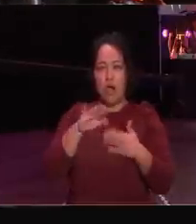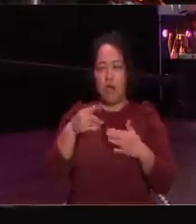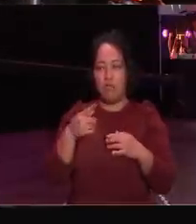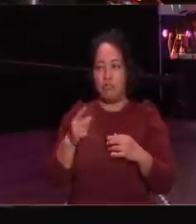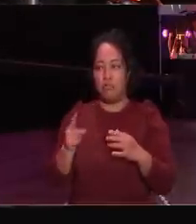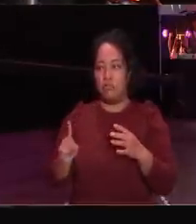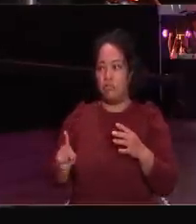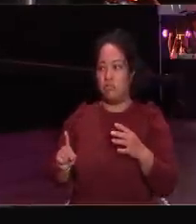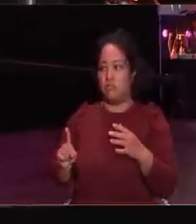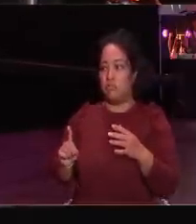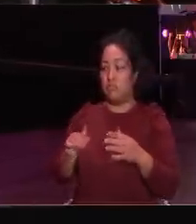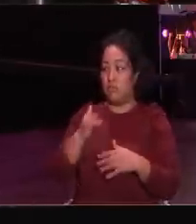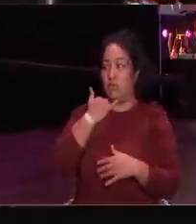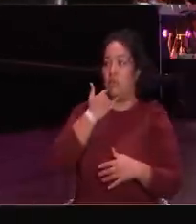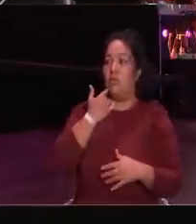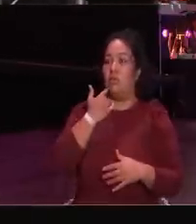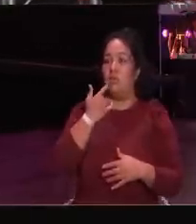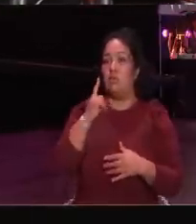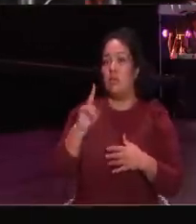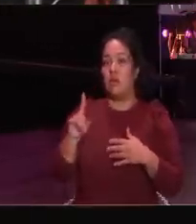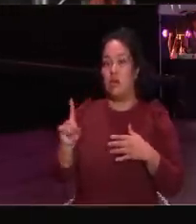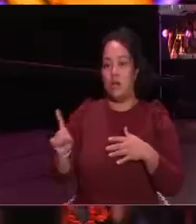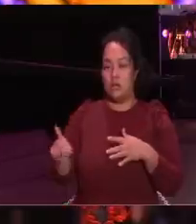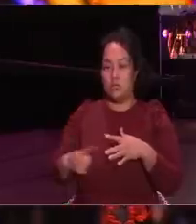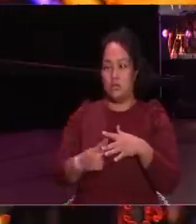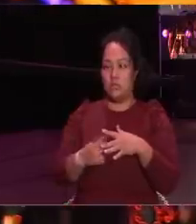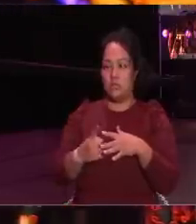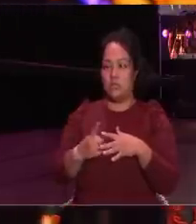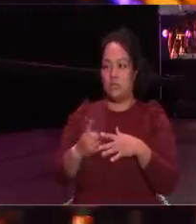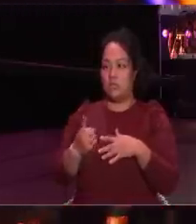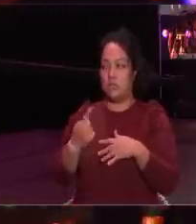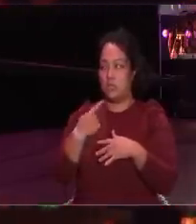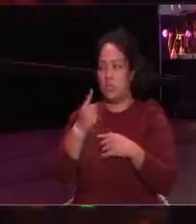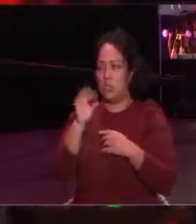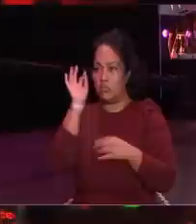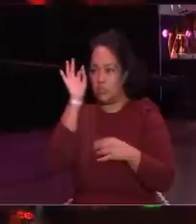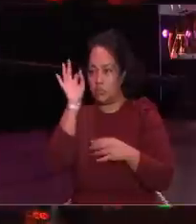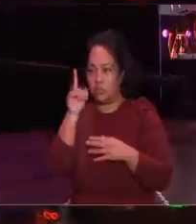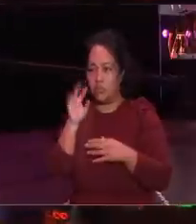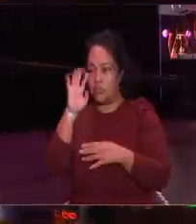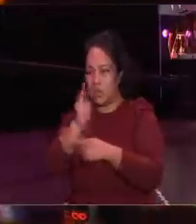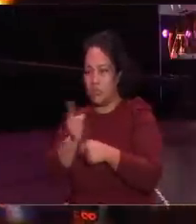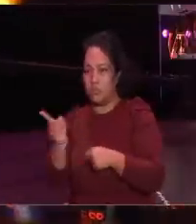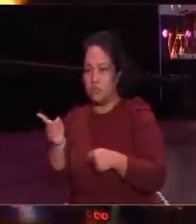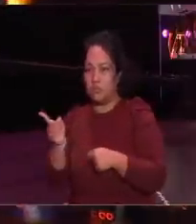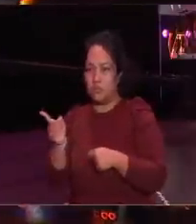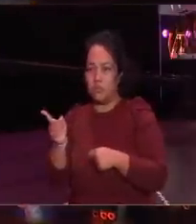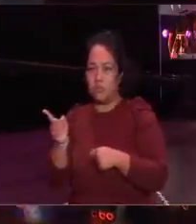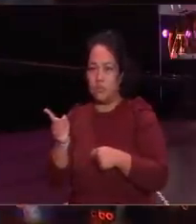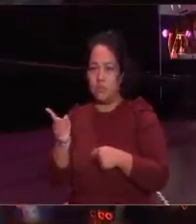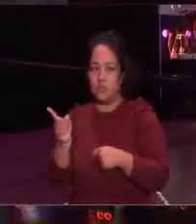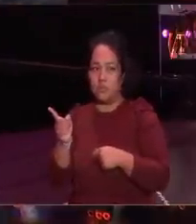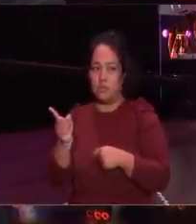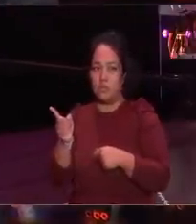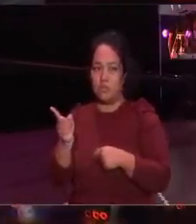someone arrives. Y le dice el predicador. And says to the preacher. Hermano. Brother. Y acaban de cortar la cabeza al apóstol Pablo. They just